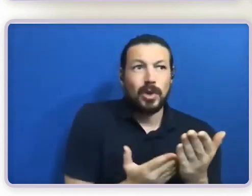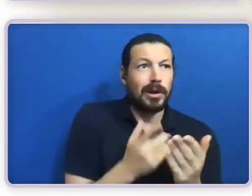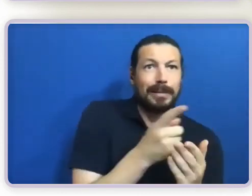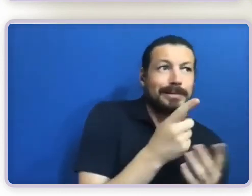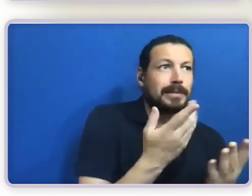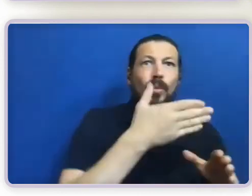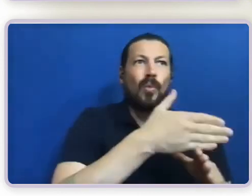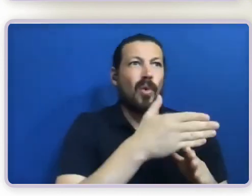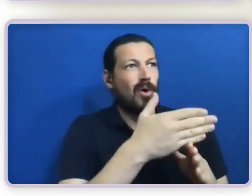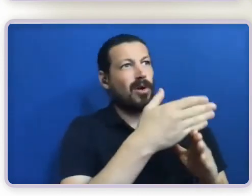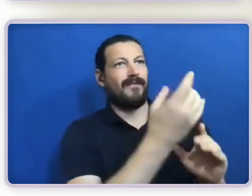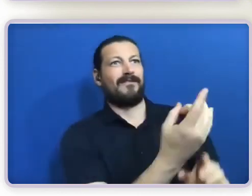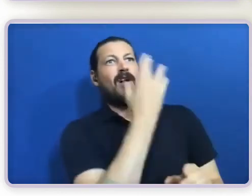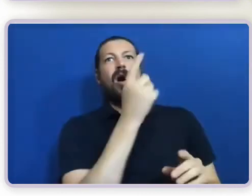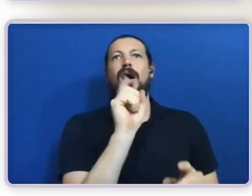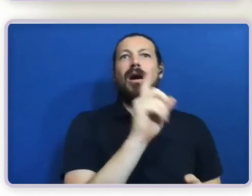at work,